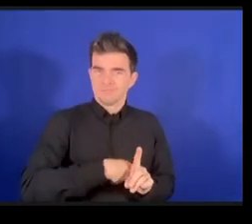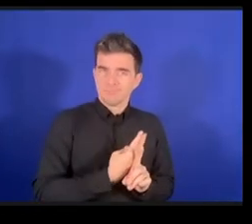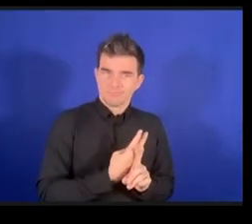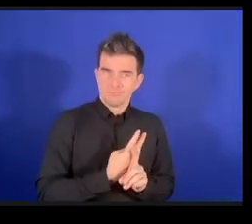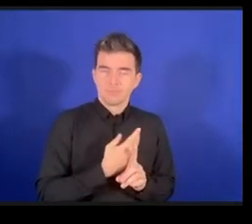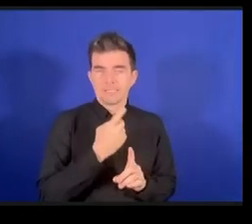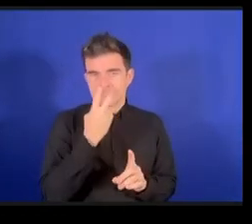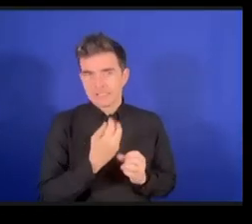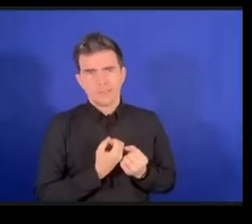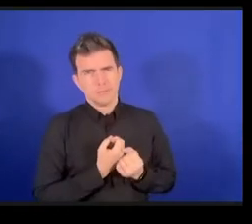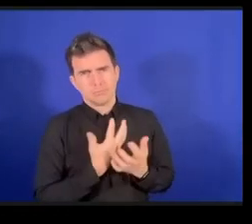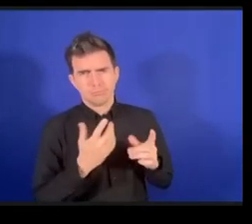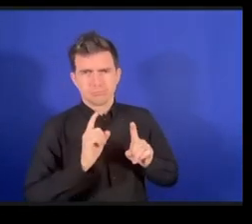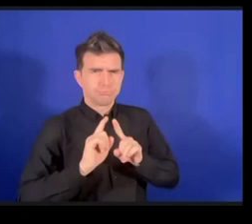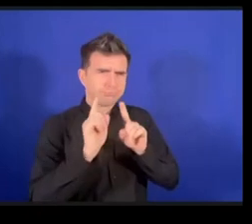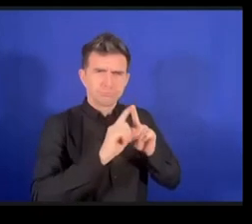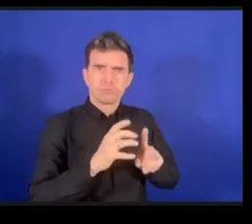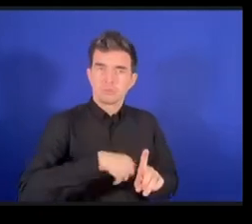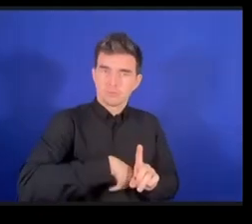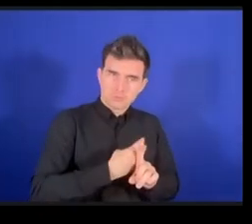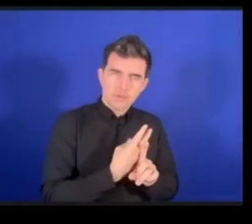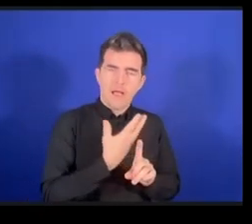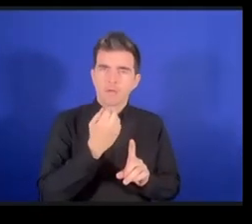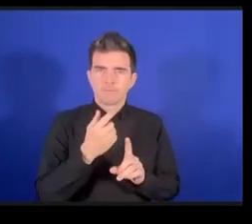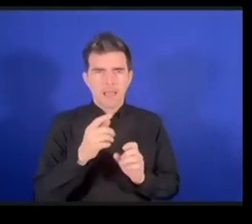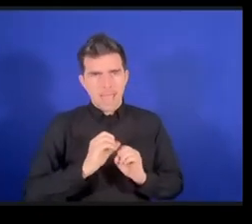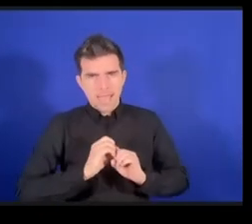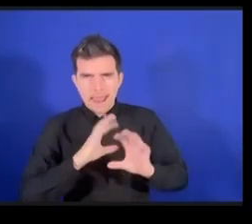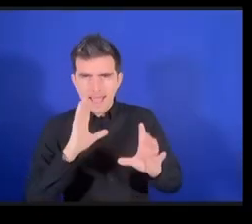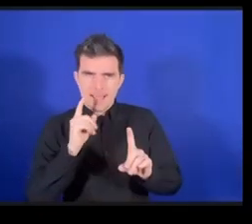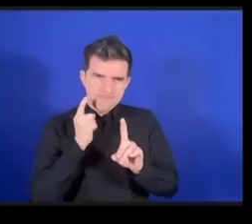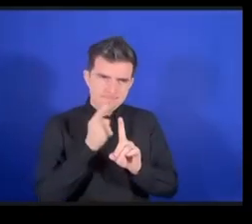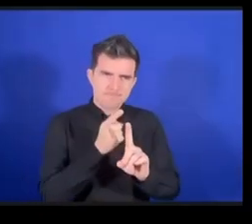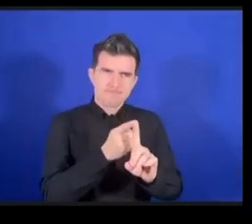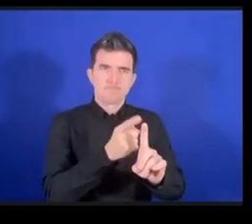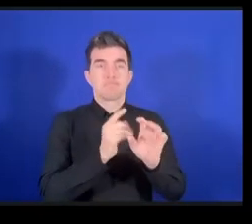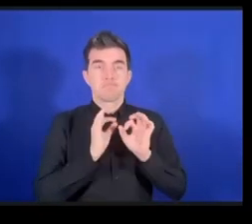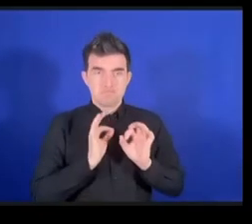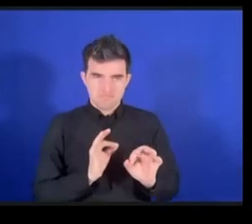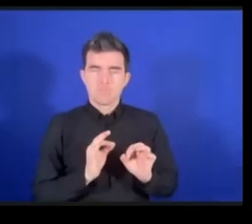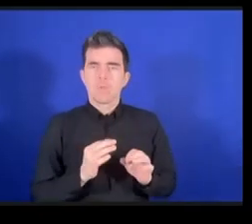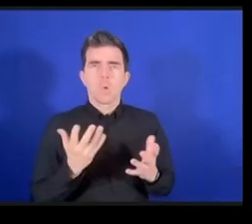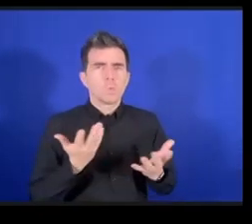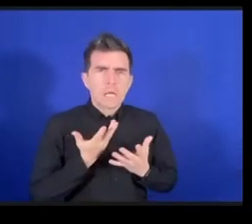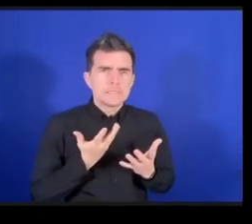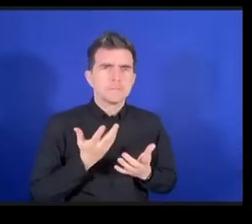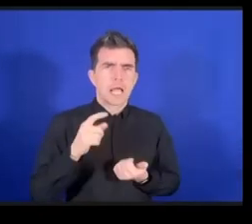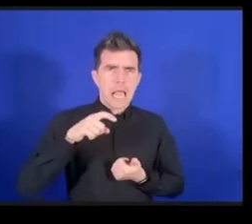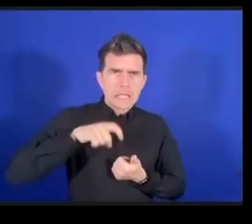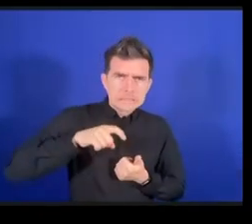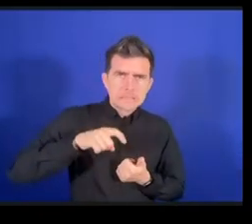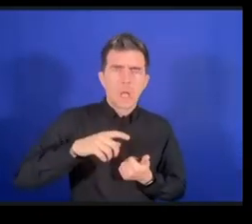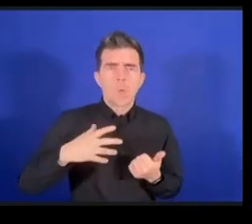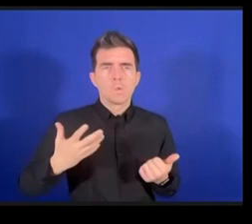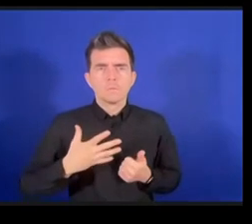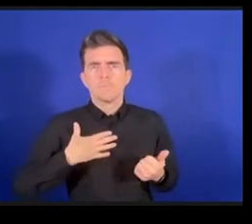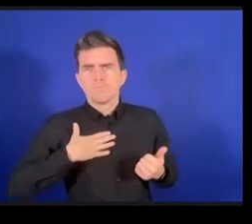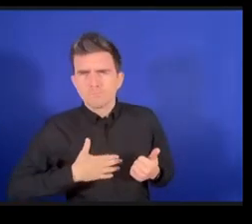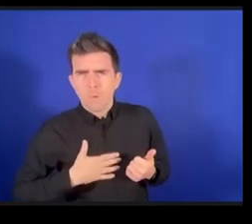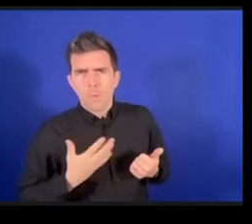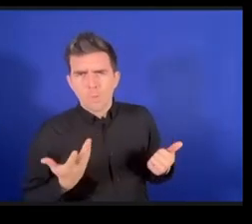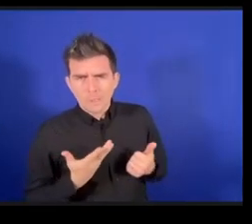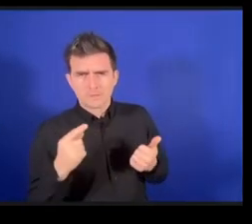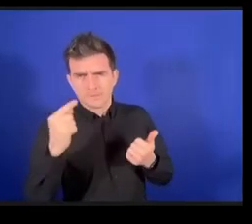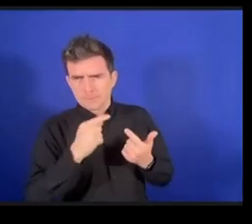needs and requirements of persons with disabilities such as education employment and smart cities